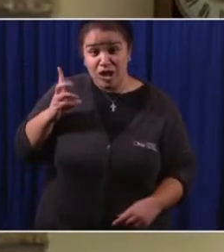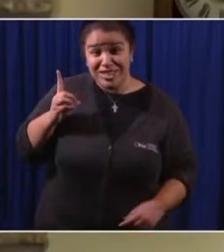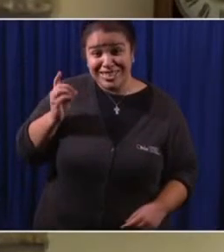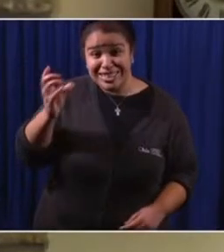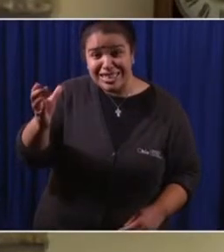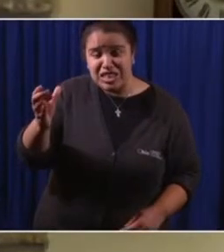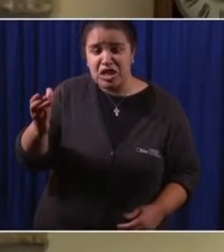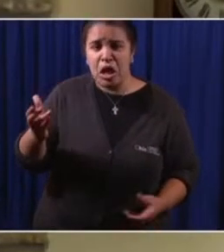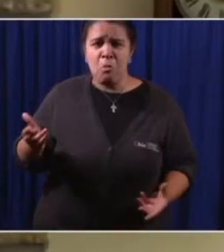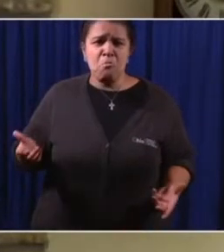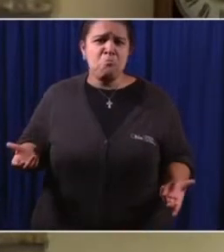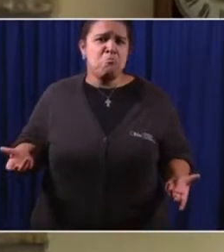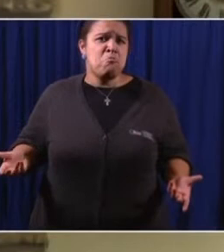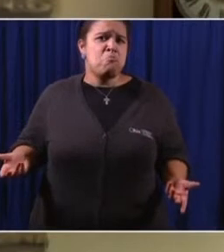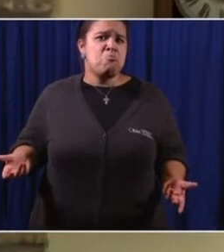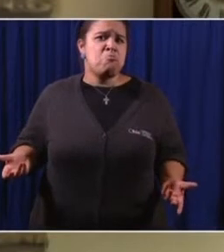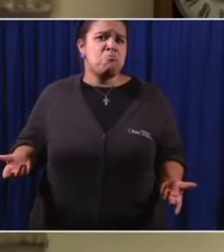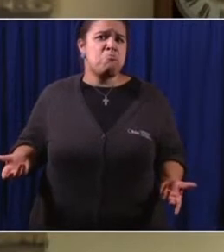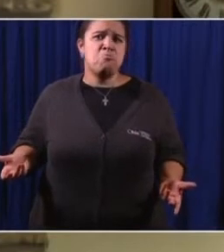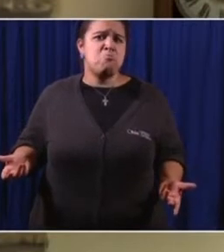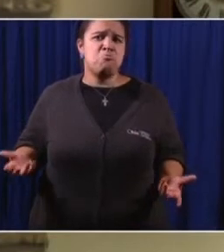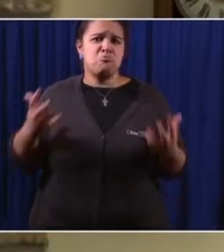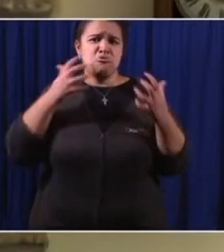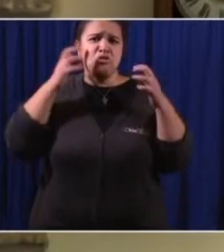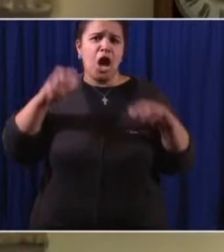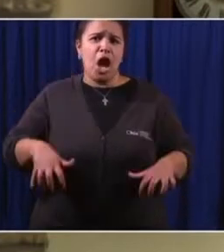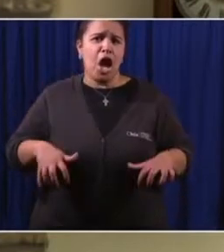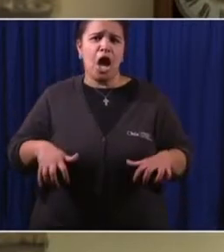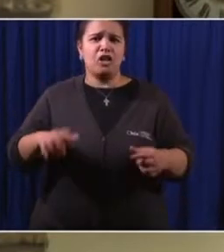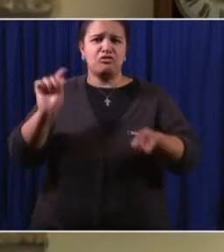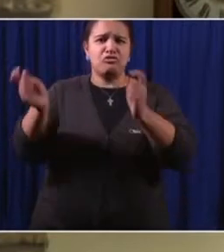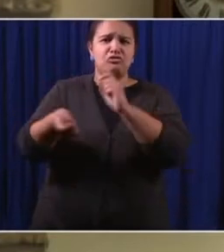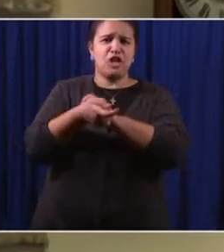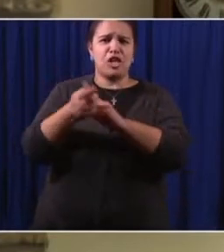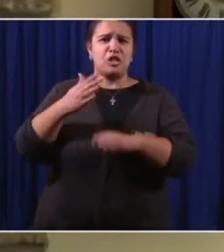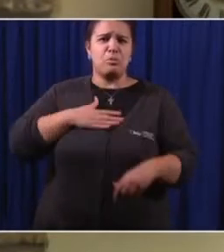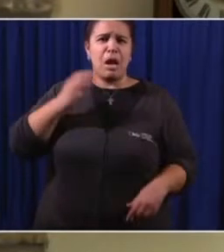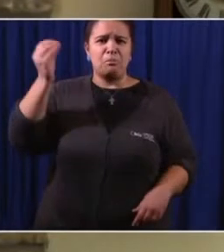about COVID-19 or what we know about the deaths.